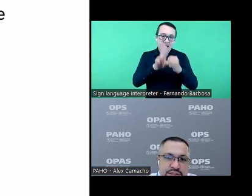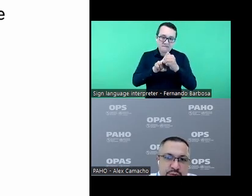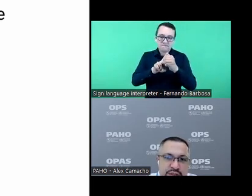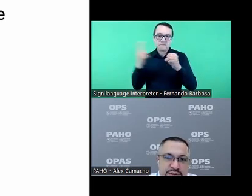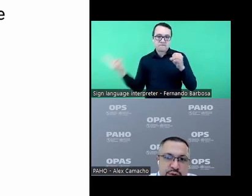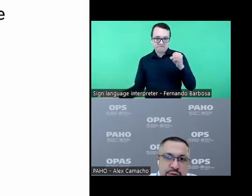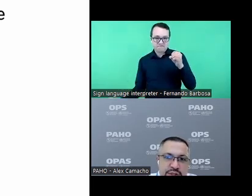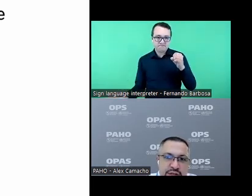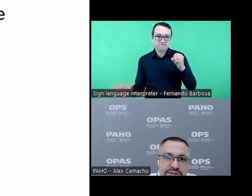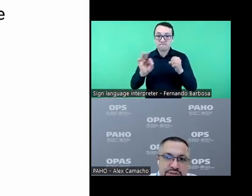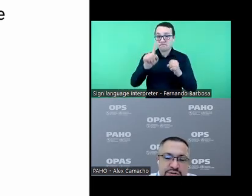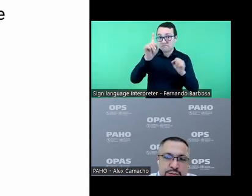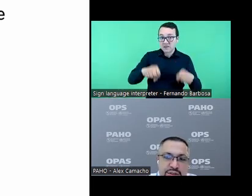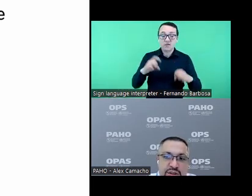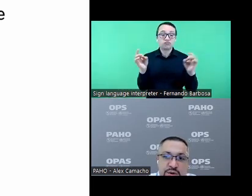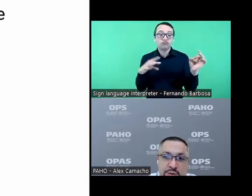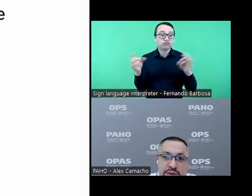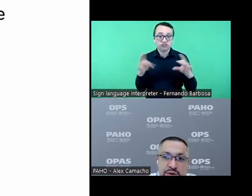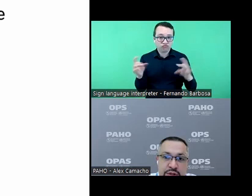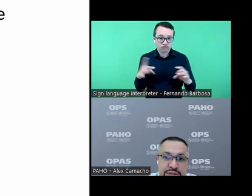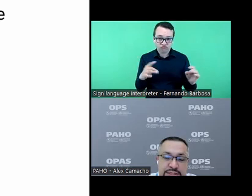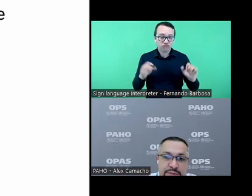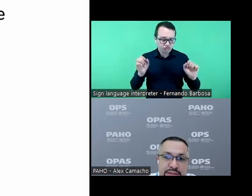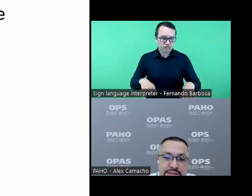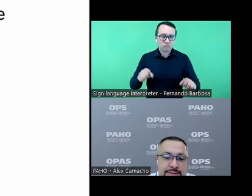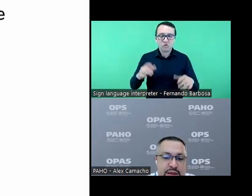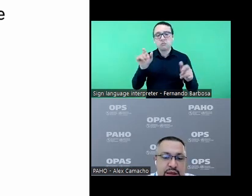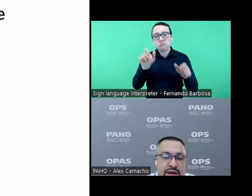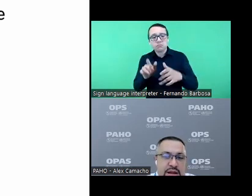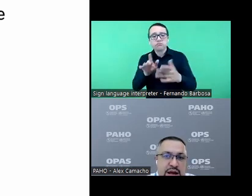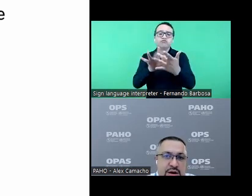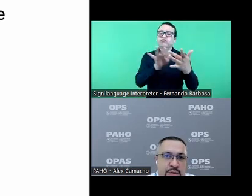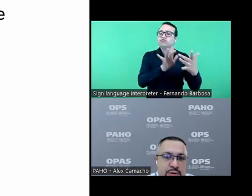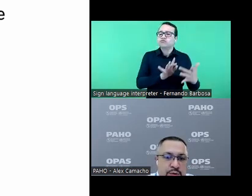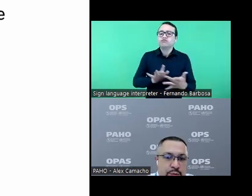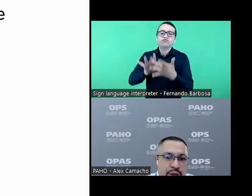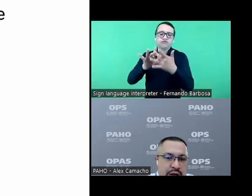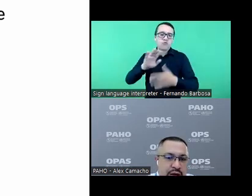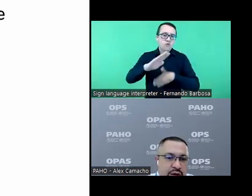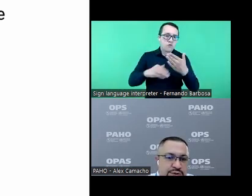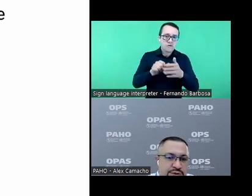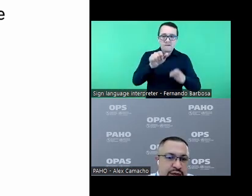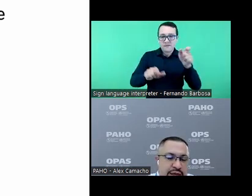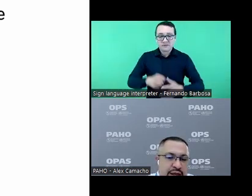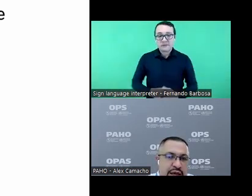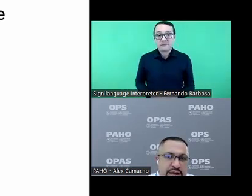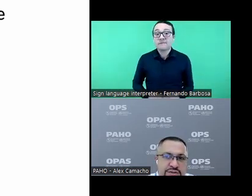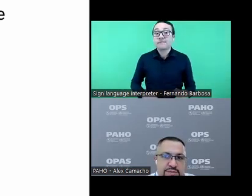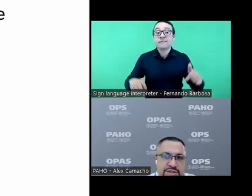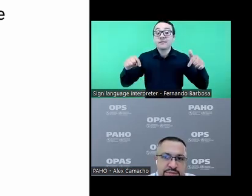chat box is open to allow interactions with you, with all the participants. Now we are close to